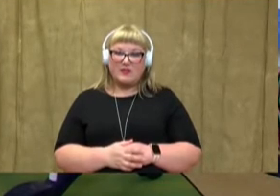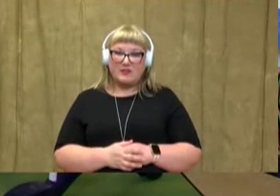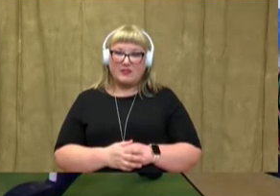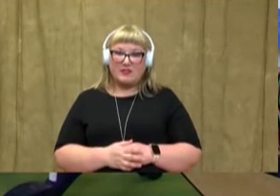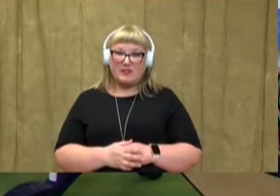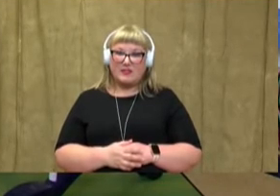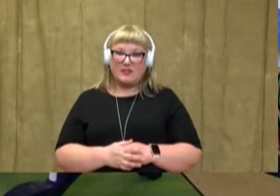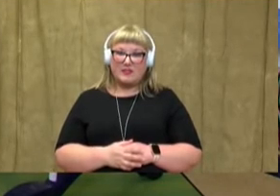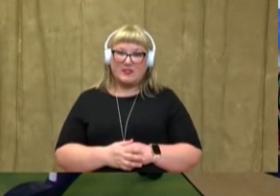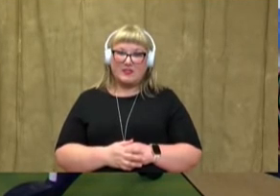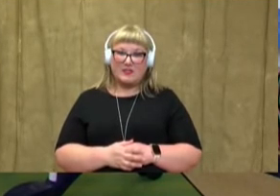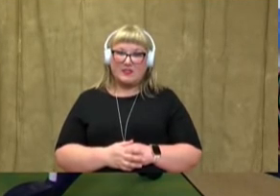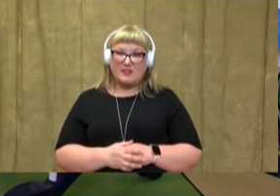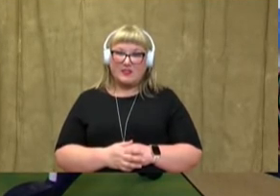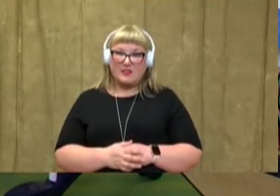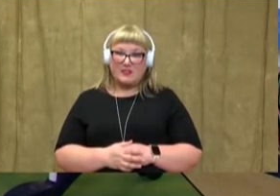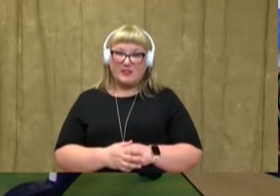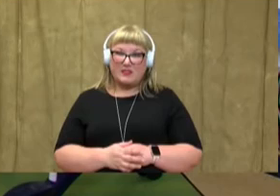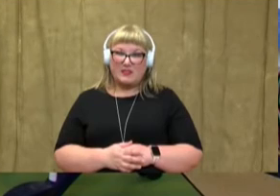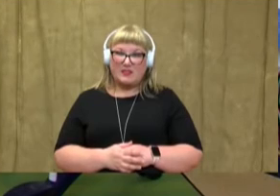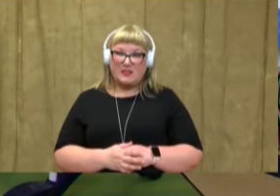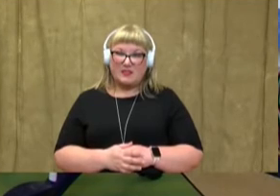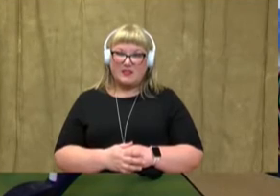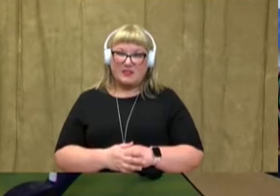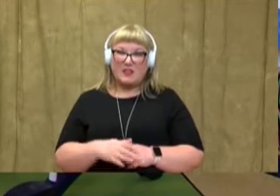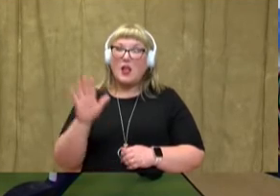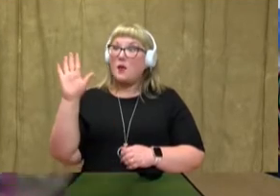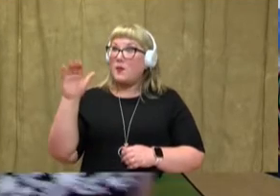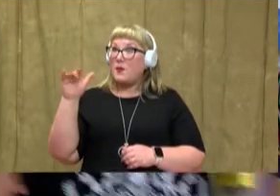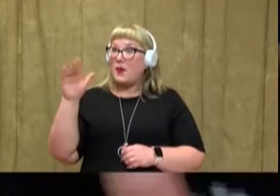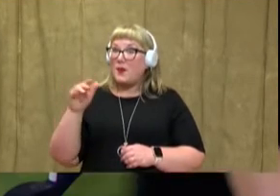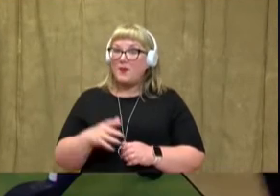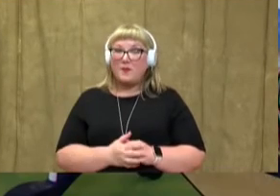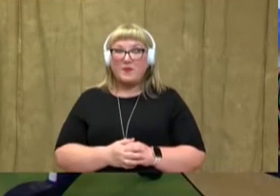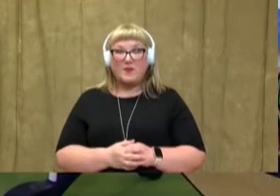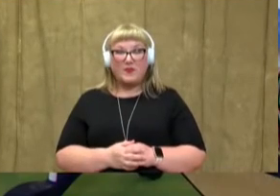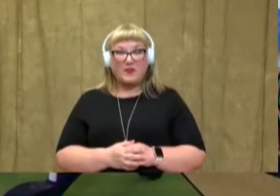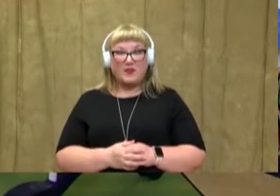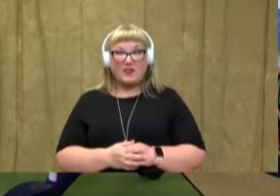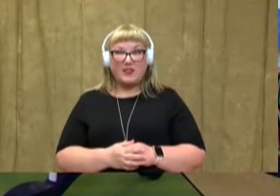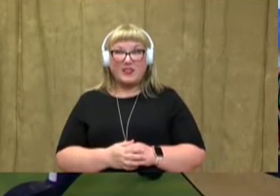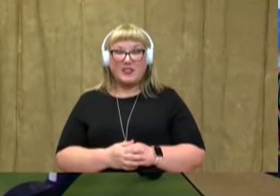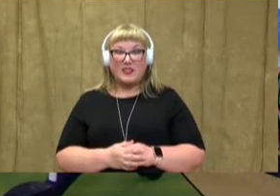it. Have fun. All right. Bye-bye. Adios, amigos. Adios.